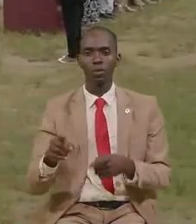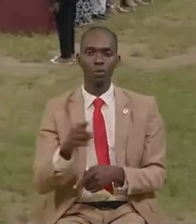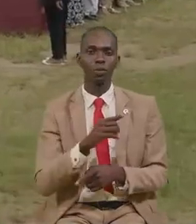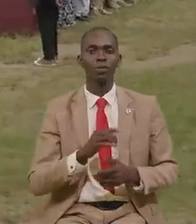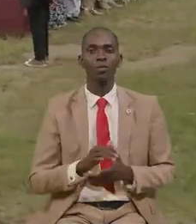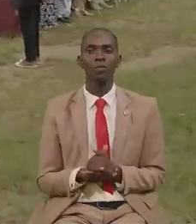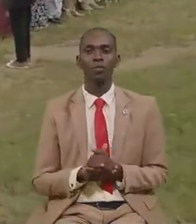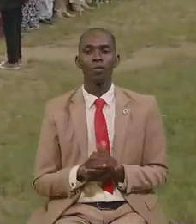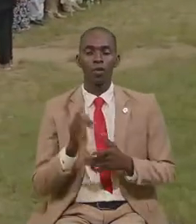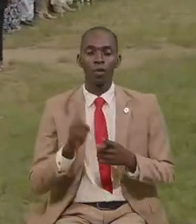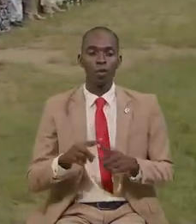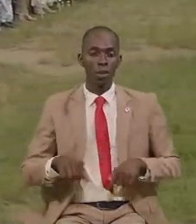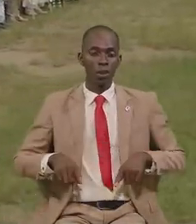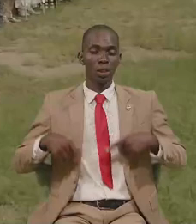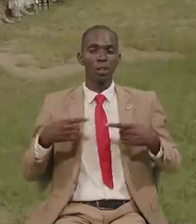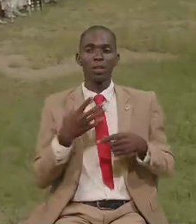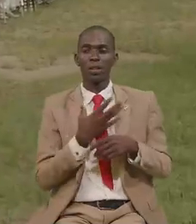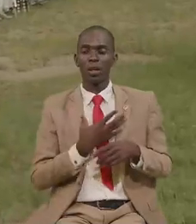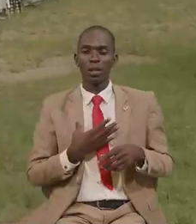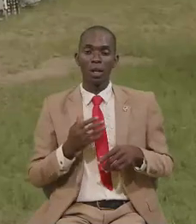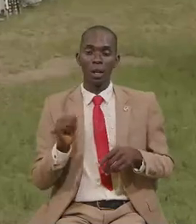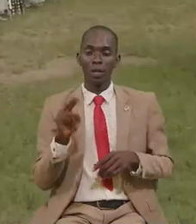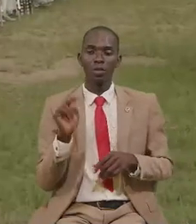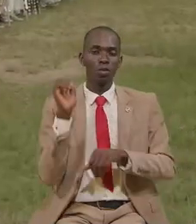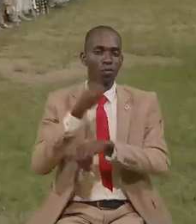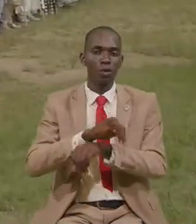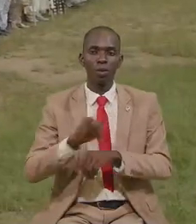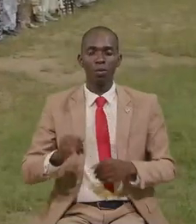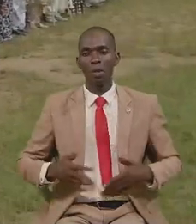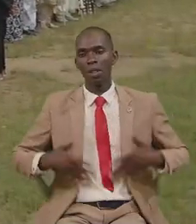to live an overcoming life,